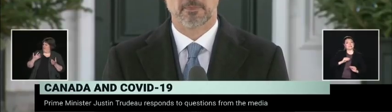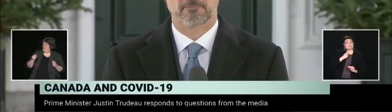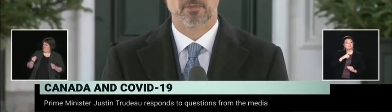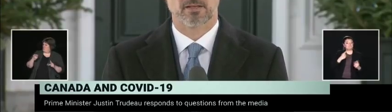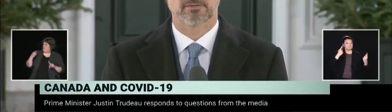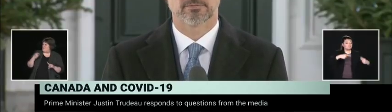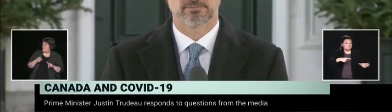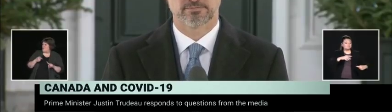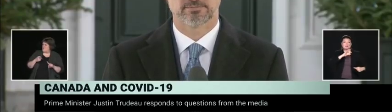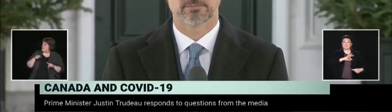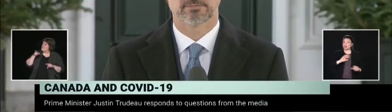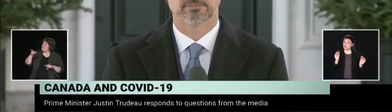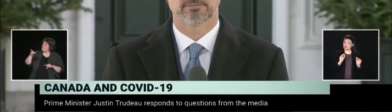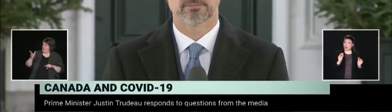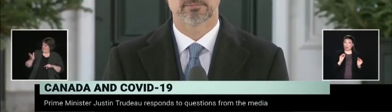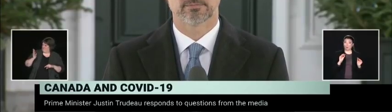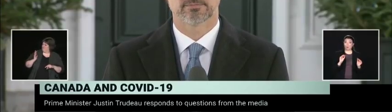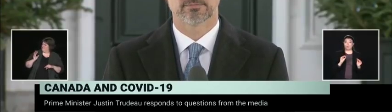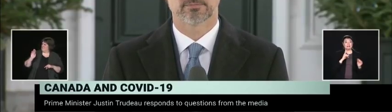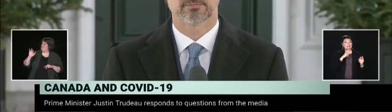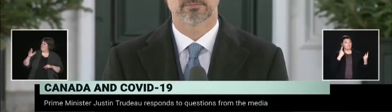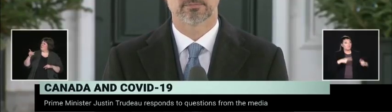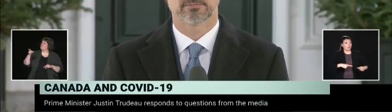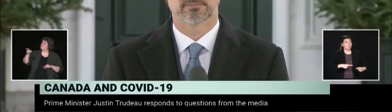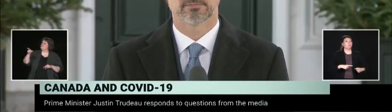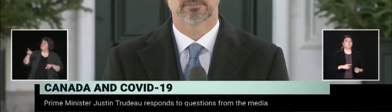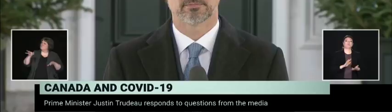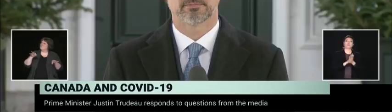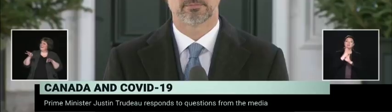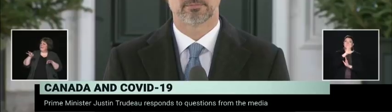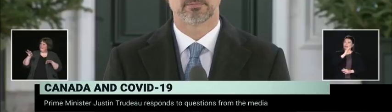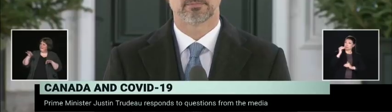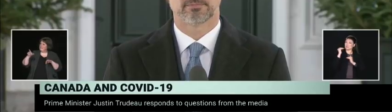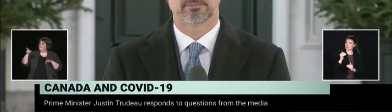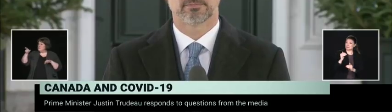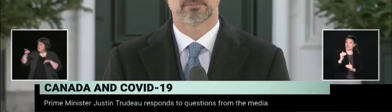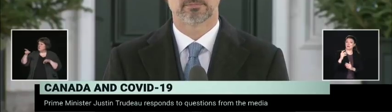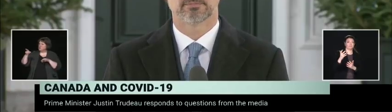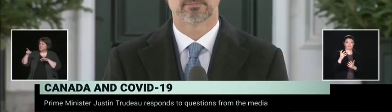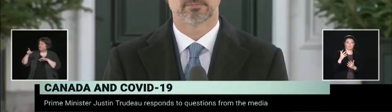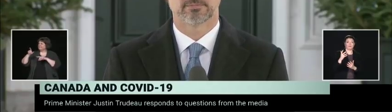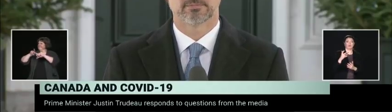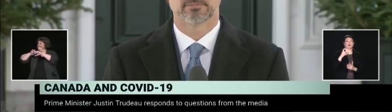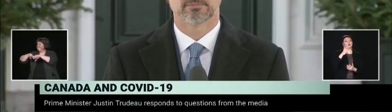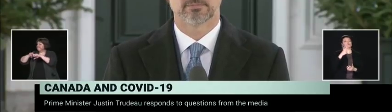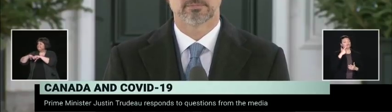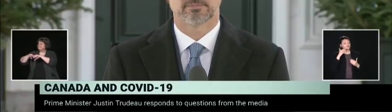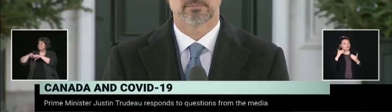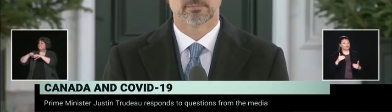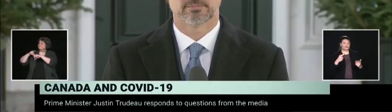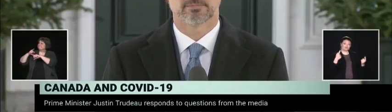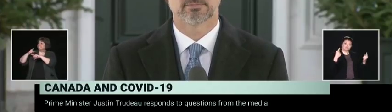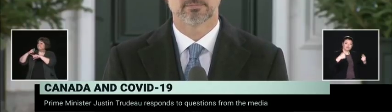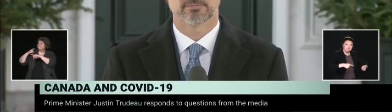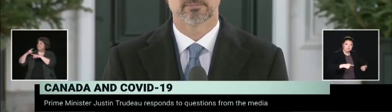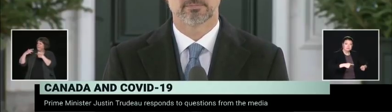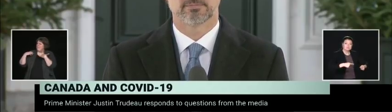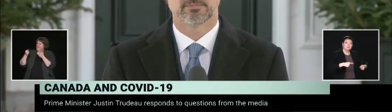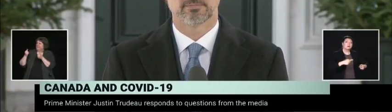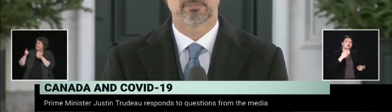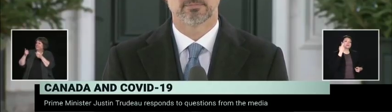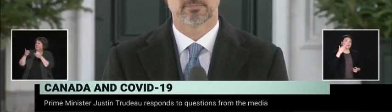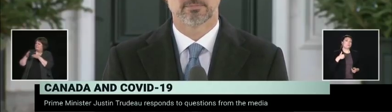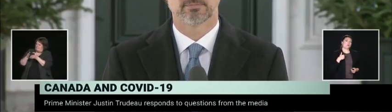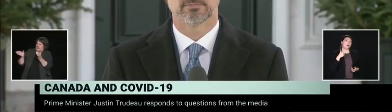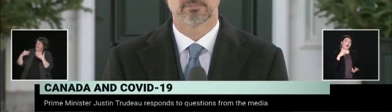You explained your decision at the time by saying that the advice you'd been receiving from public health officials had been evolving. Can you